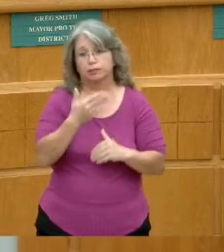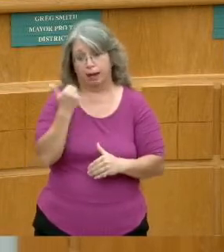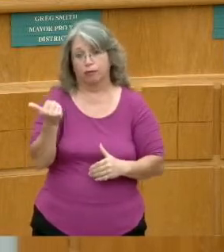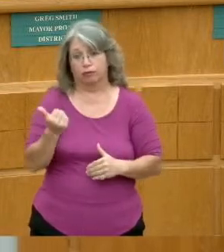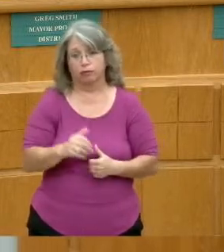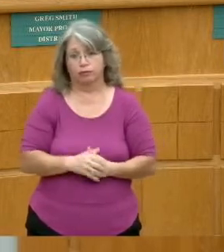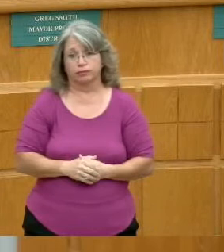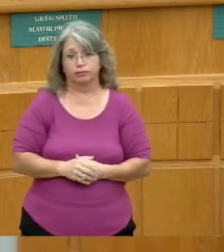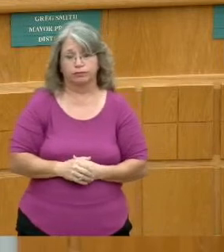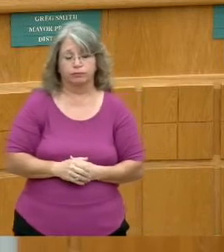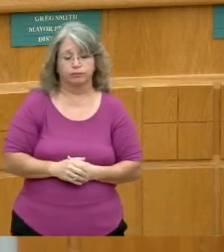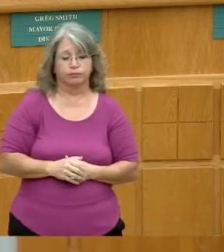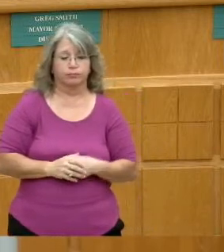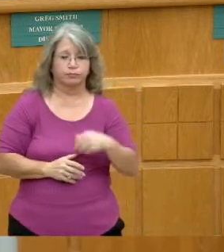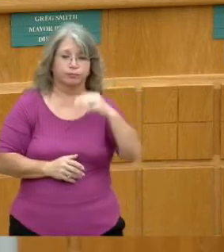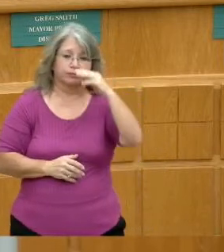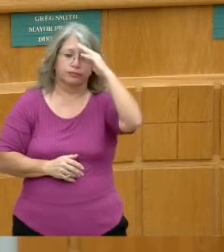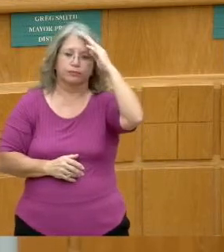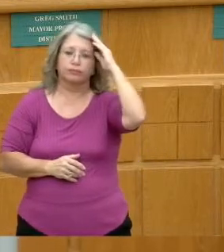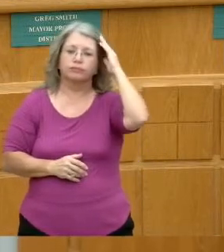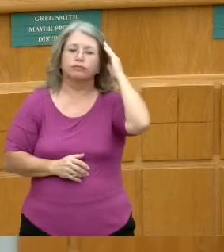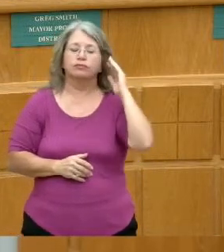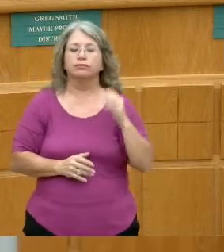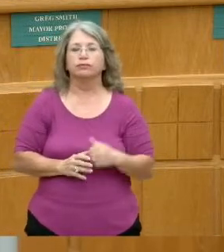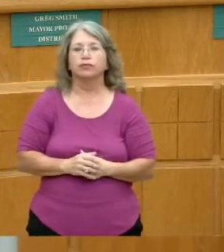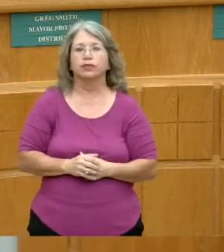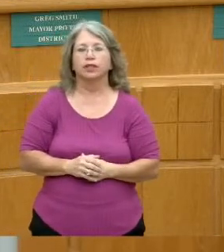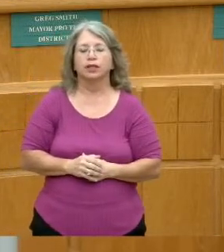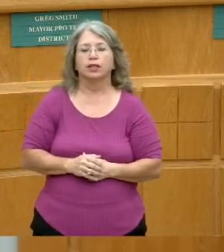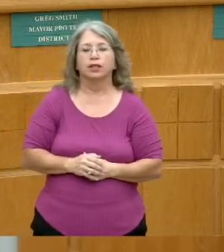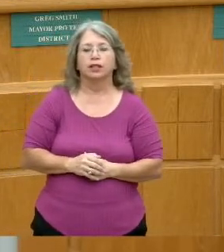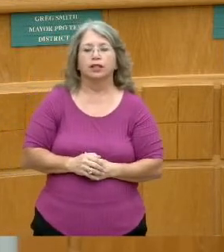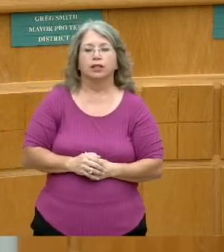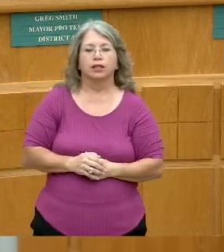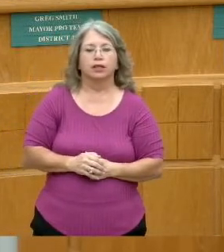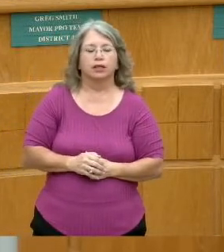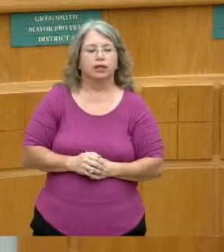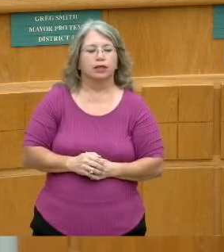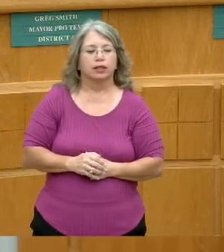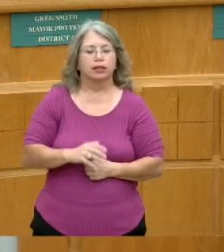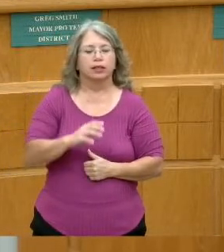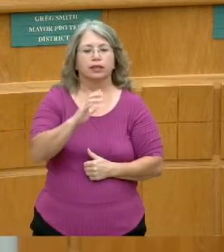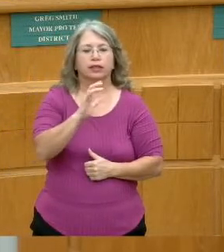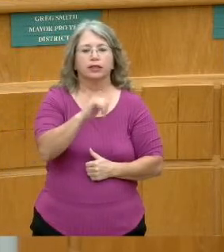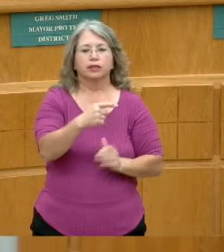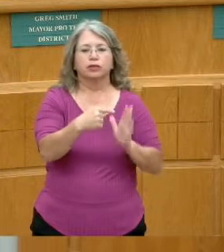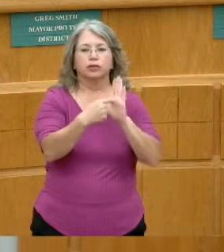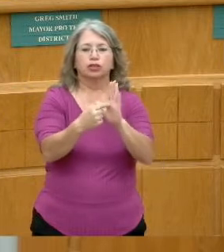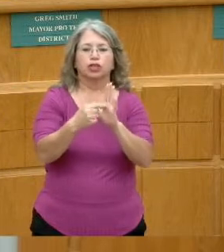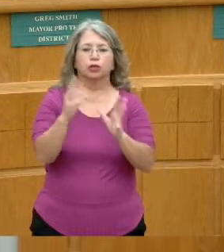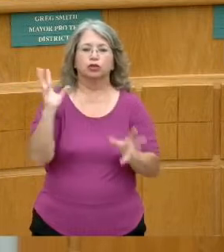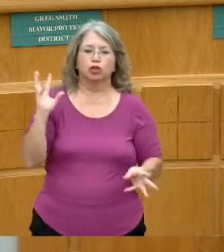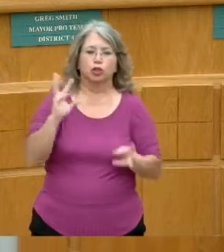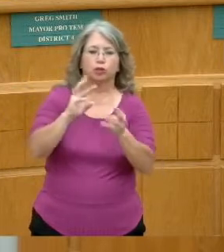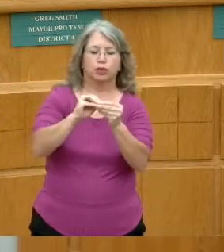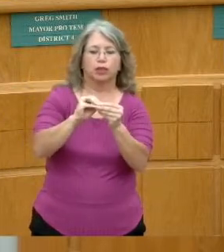This next figure shows the cumulative number of cases in the Coastal Bend area. That's the top line. We